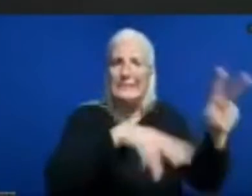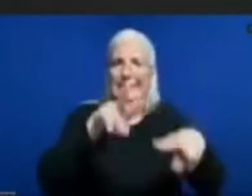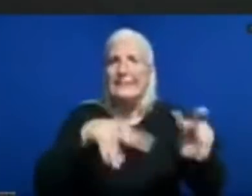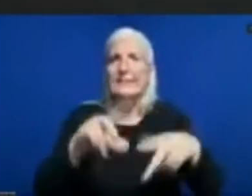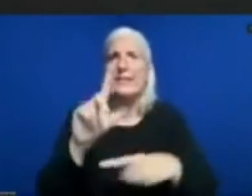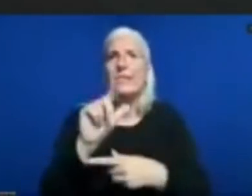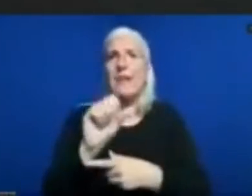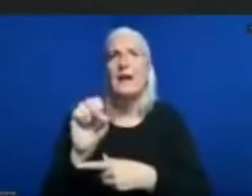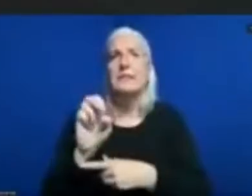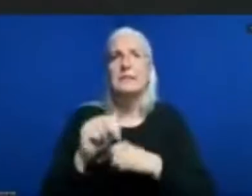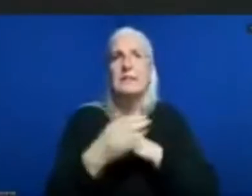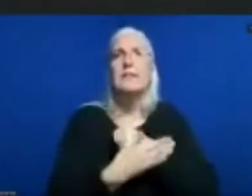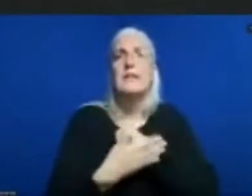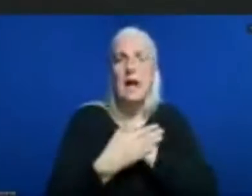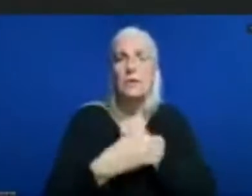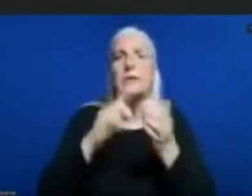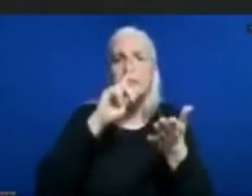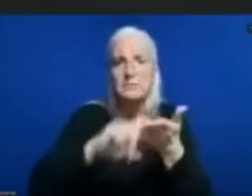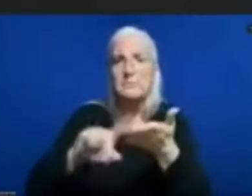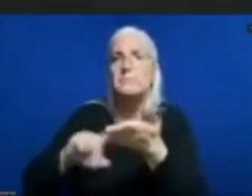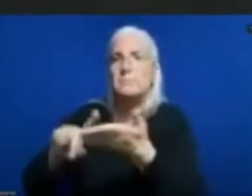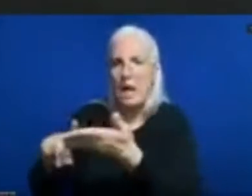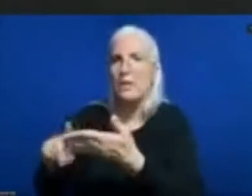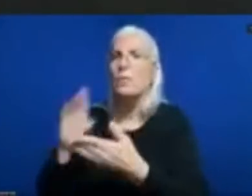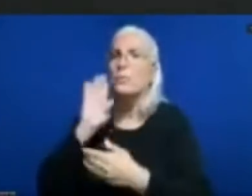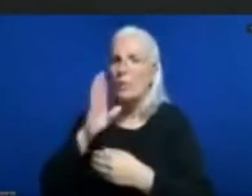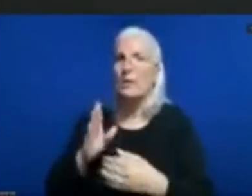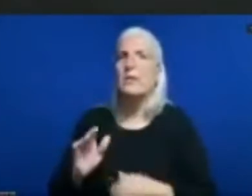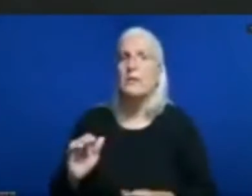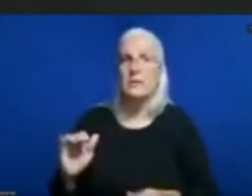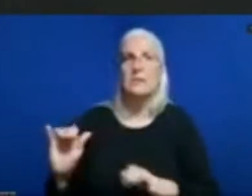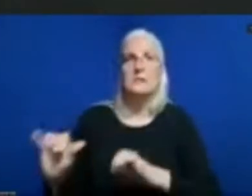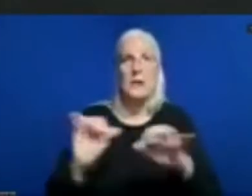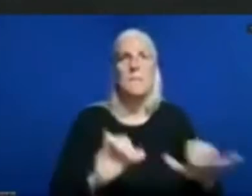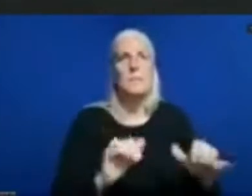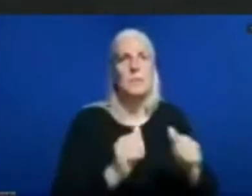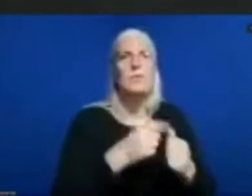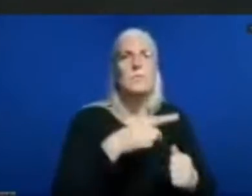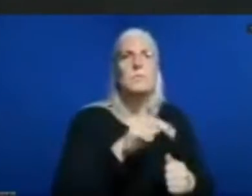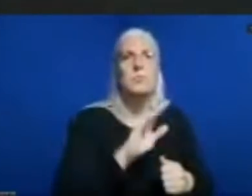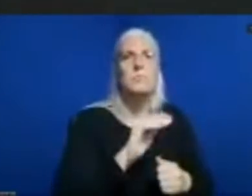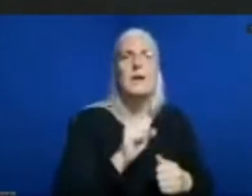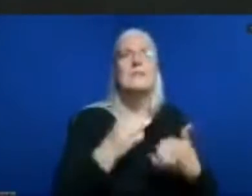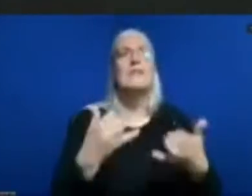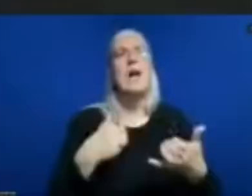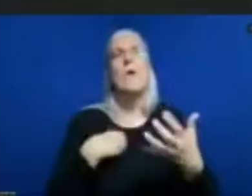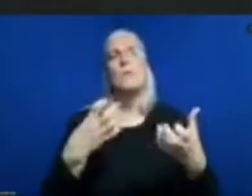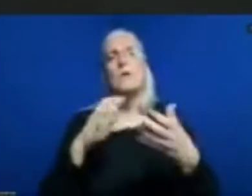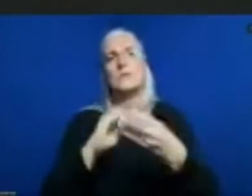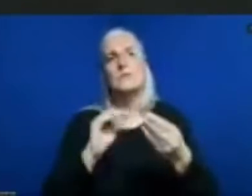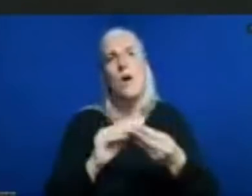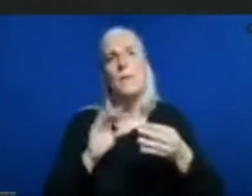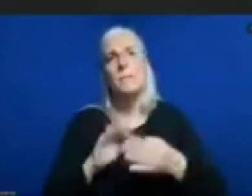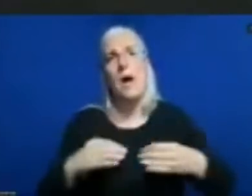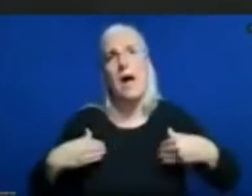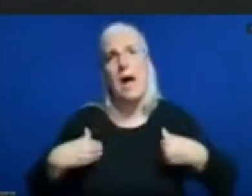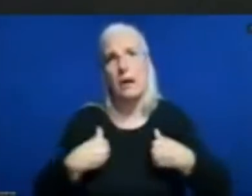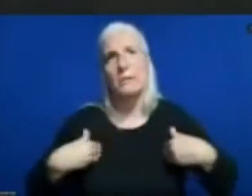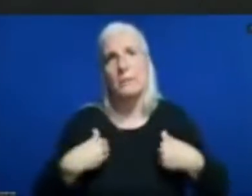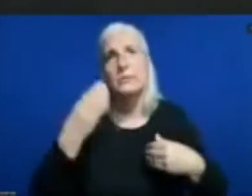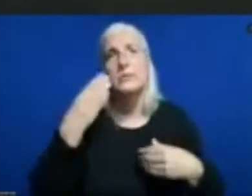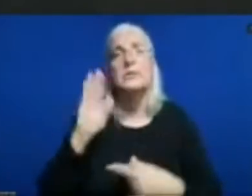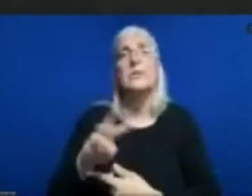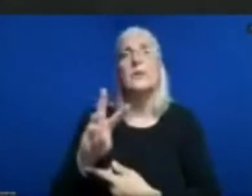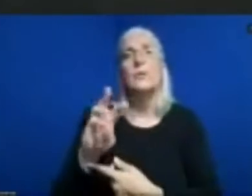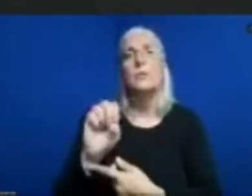concerned, we are still, in Westwood, we're still feeding the animals that we've received requests